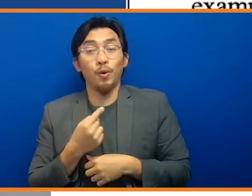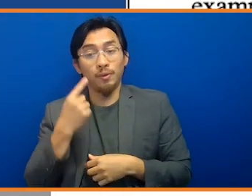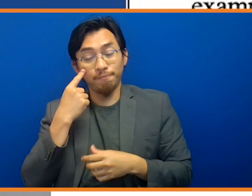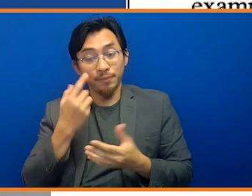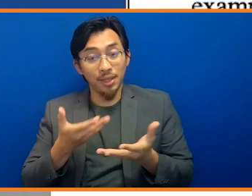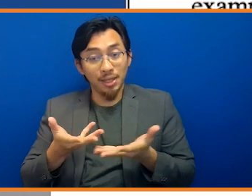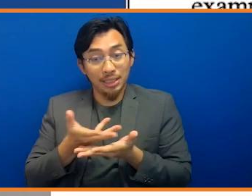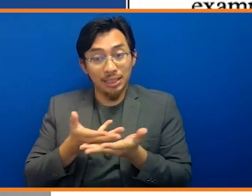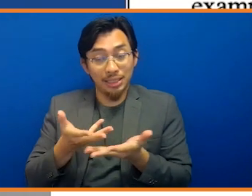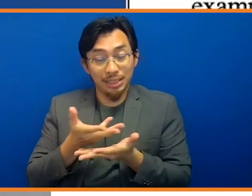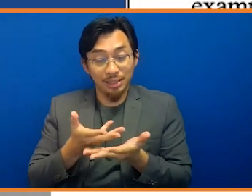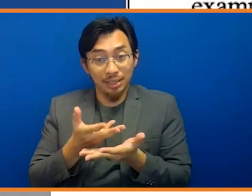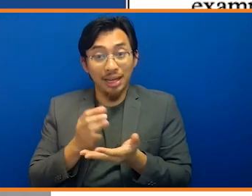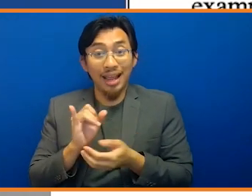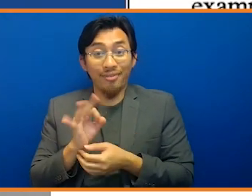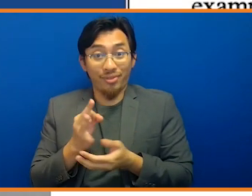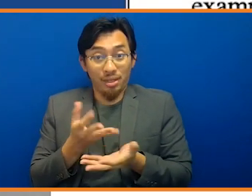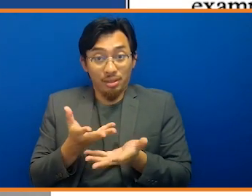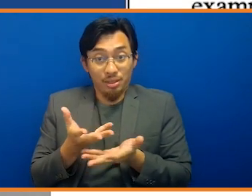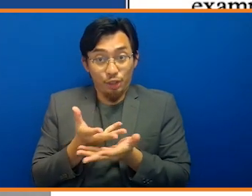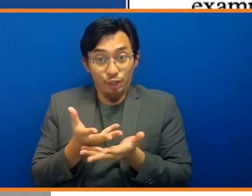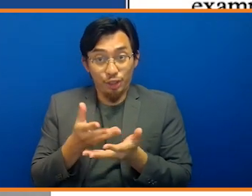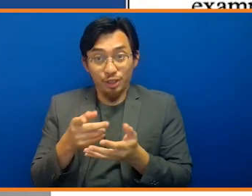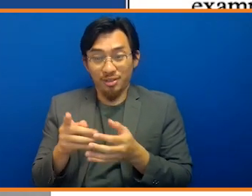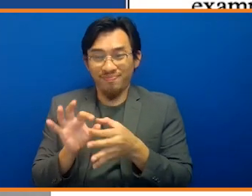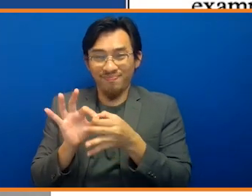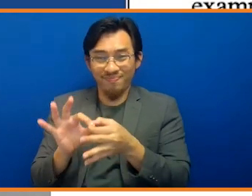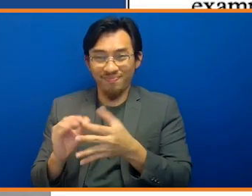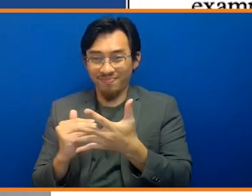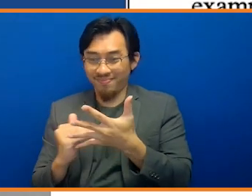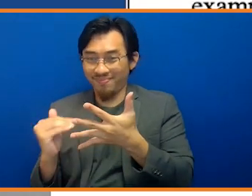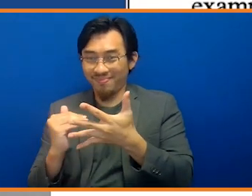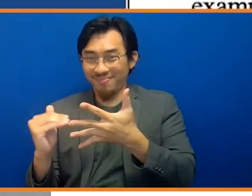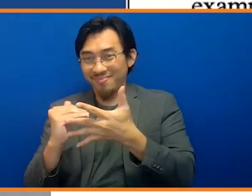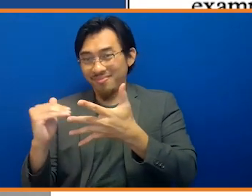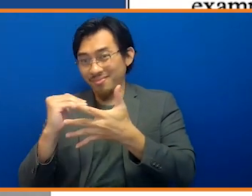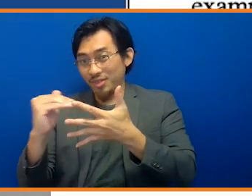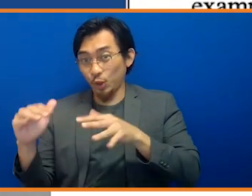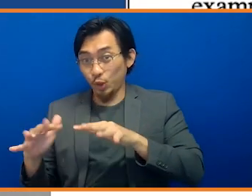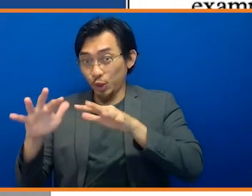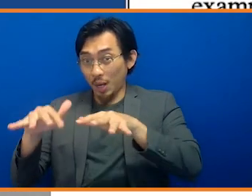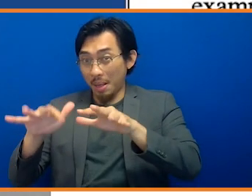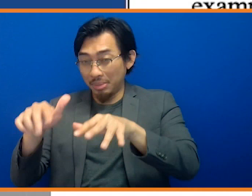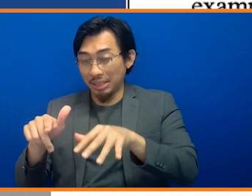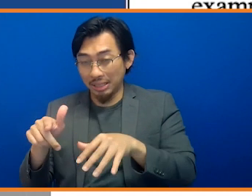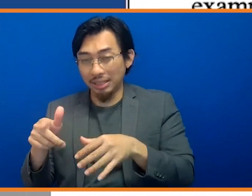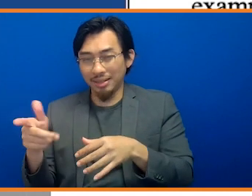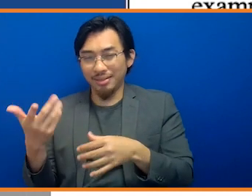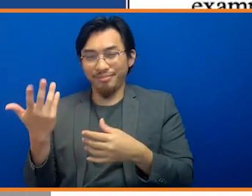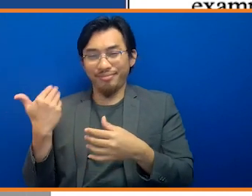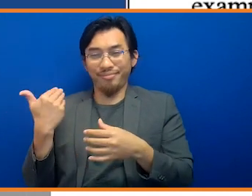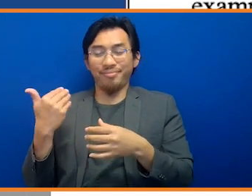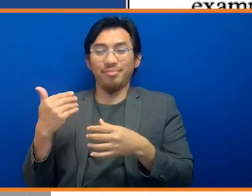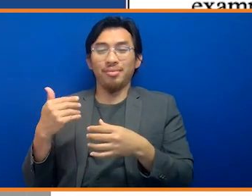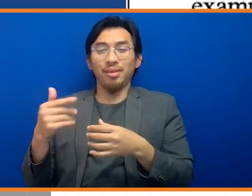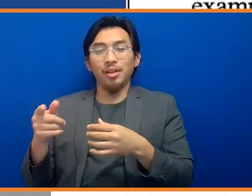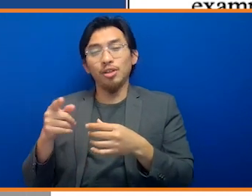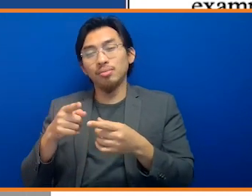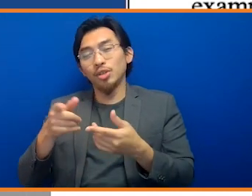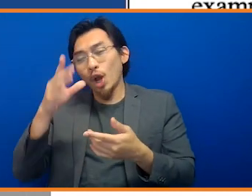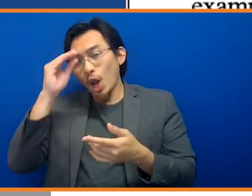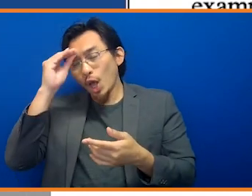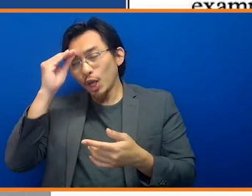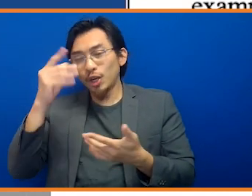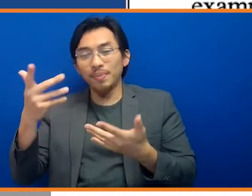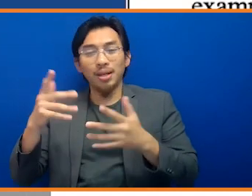if we discuss about the layer of the tsunami in some kind of lecture